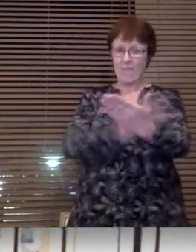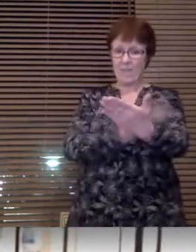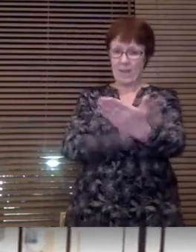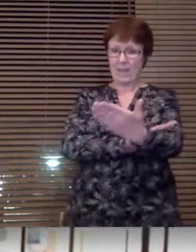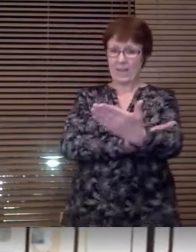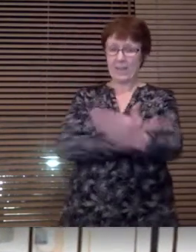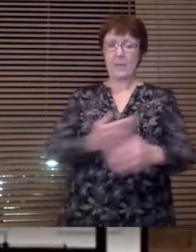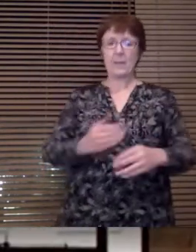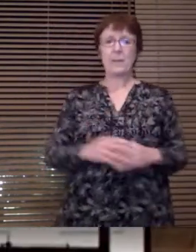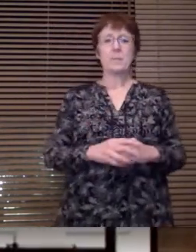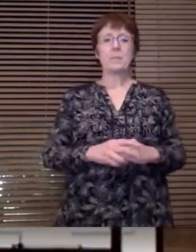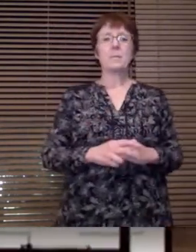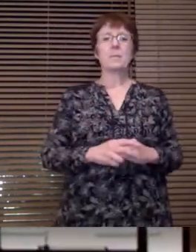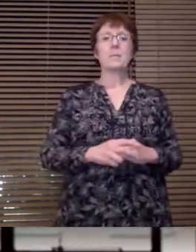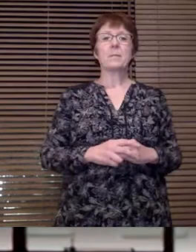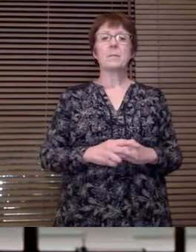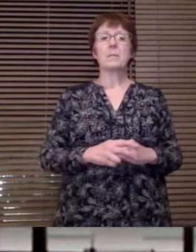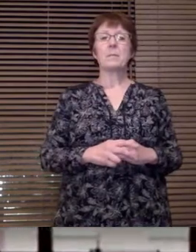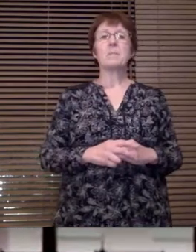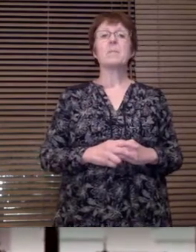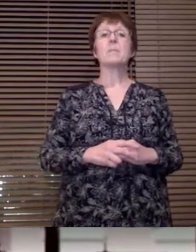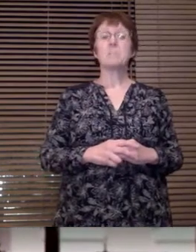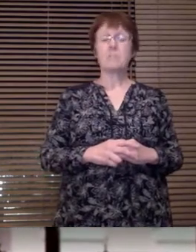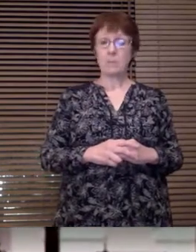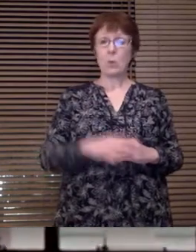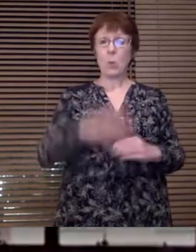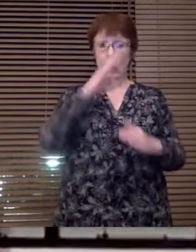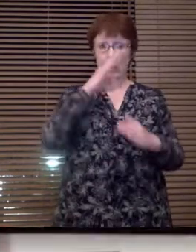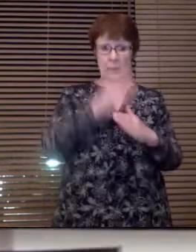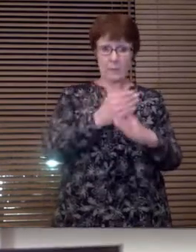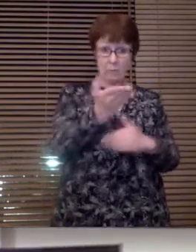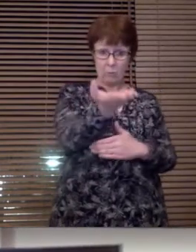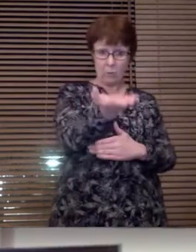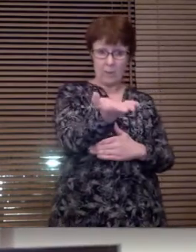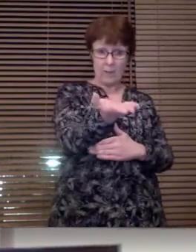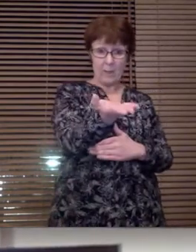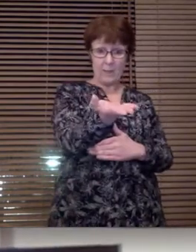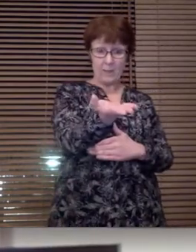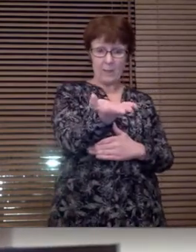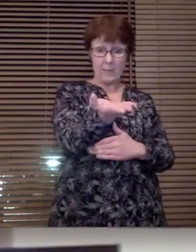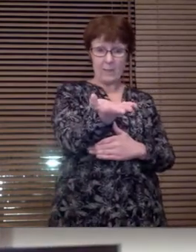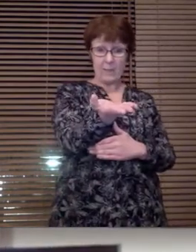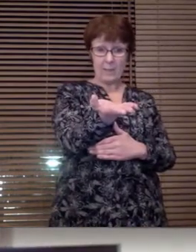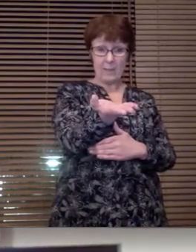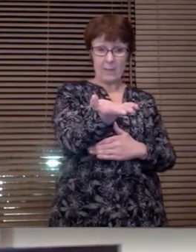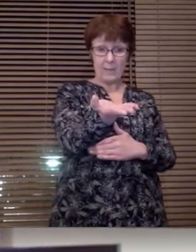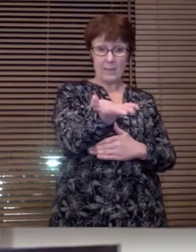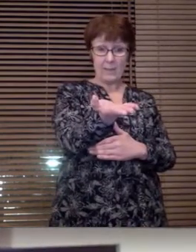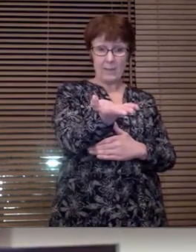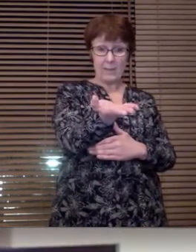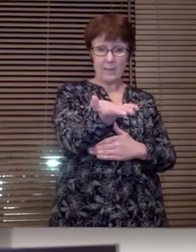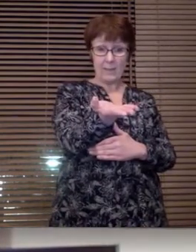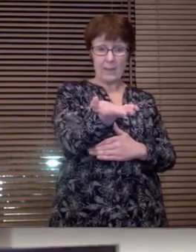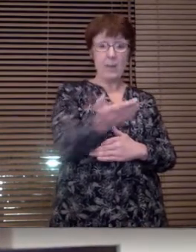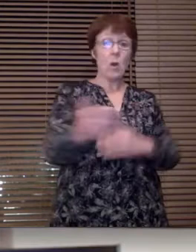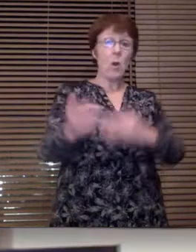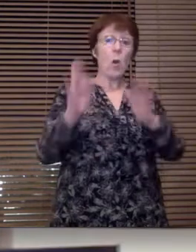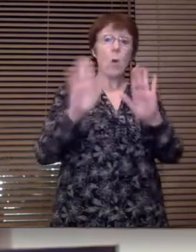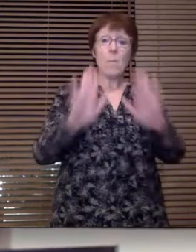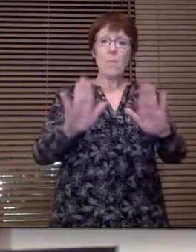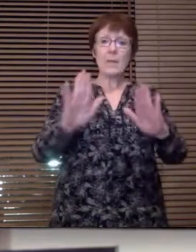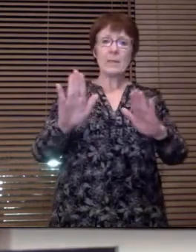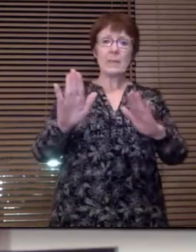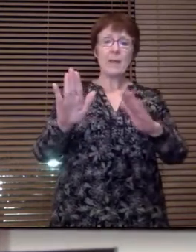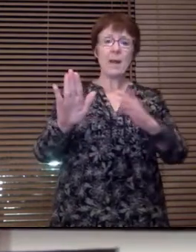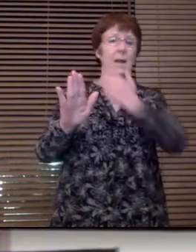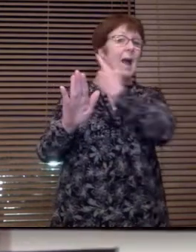strenuous on the core or the shoulders. But we're going to be leaning at a 45-degree angle into the wall. We're going to hide the ears. So